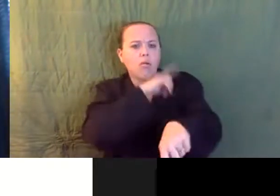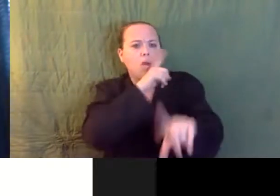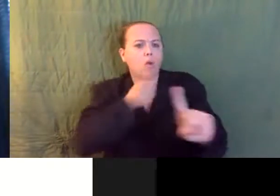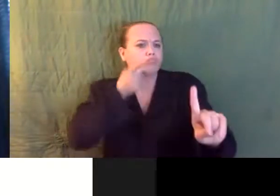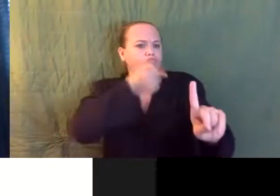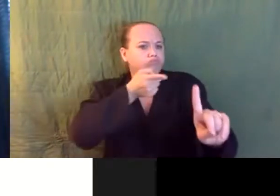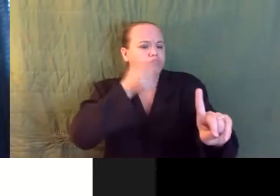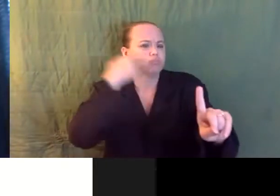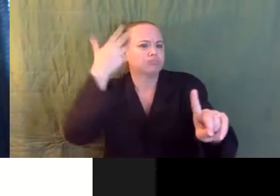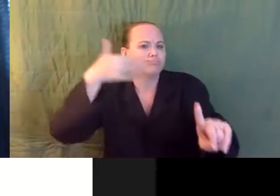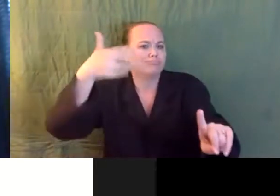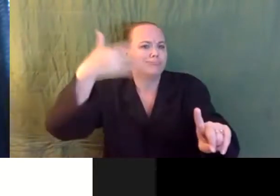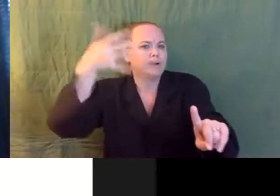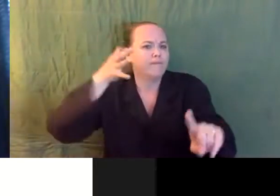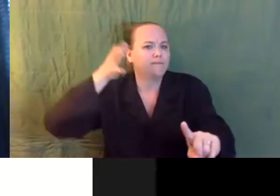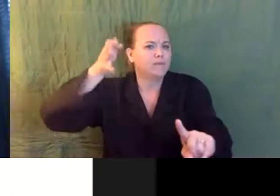are.